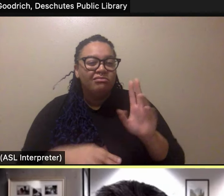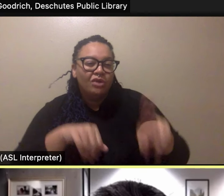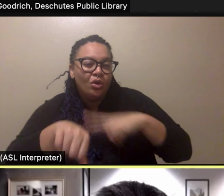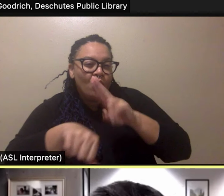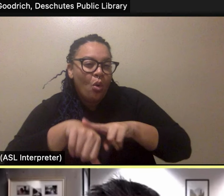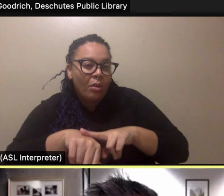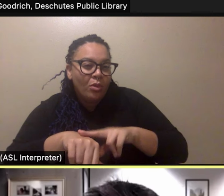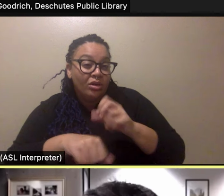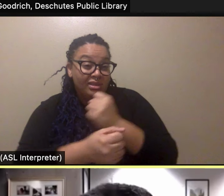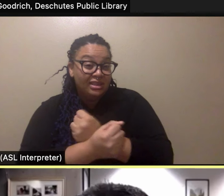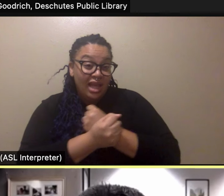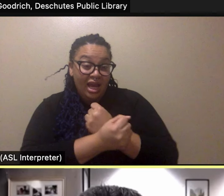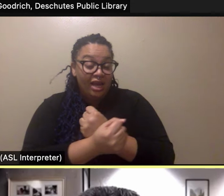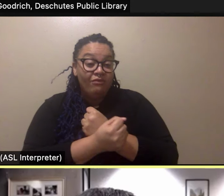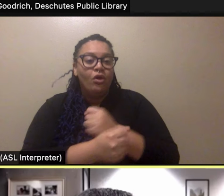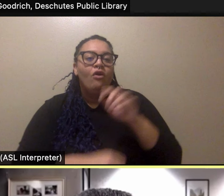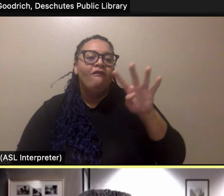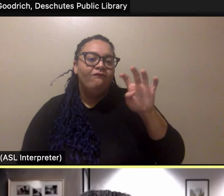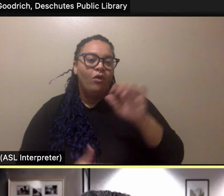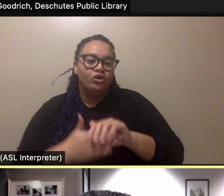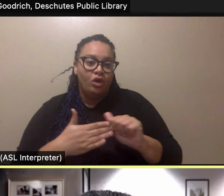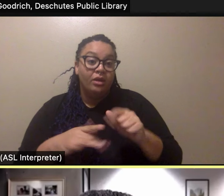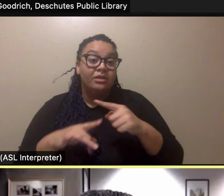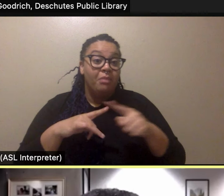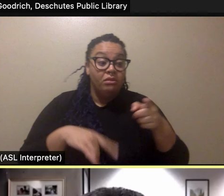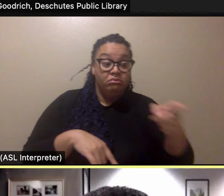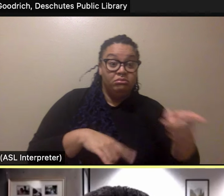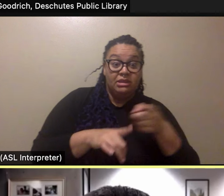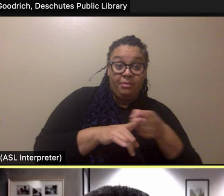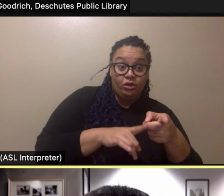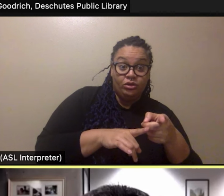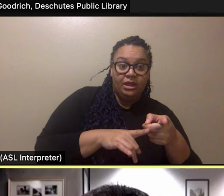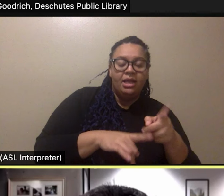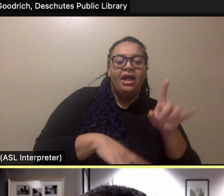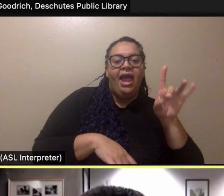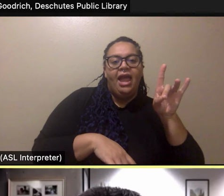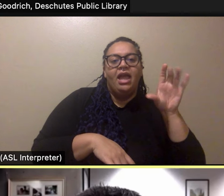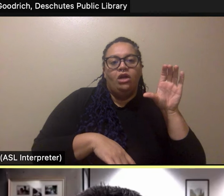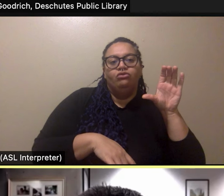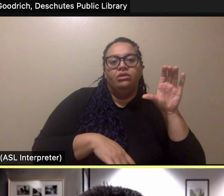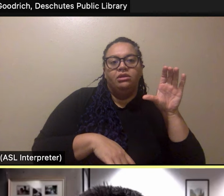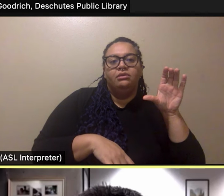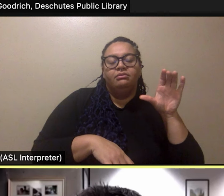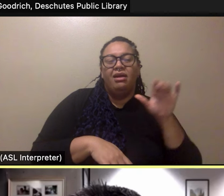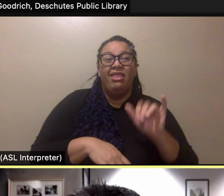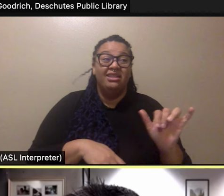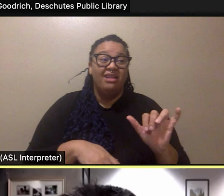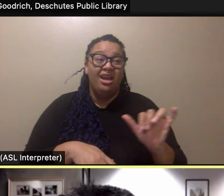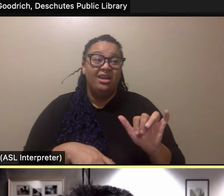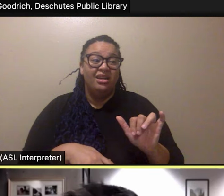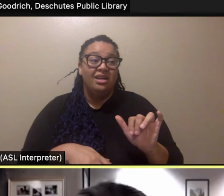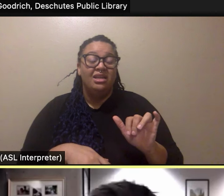about $400. A prime field hand would sell for about $800. That's the equivalent today of around